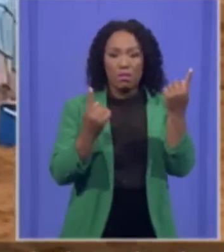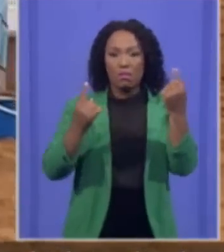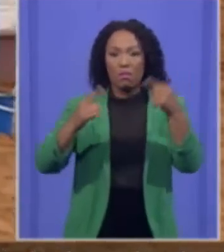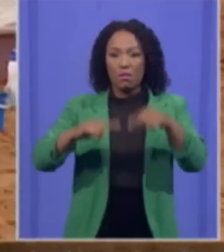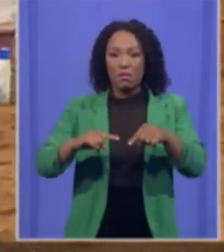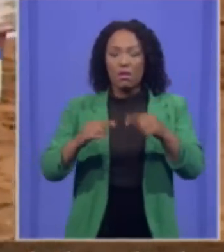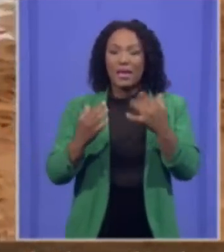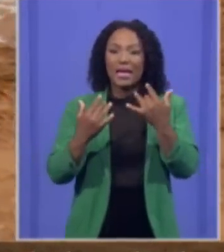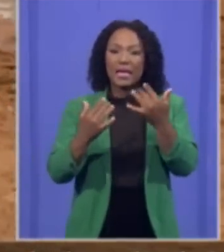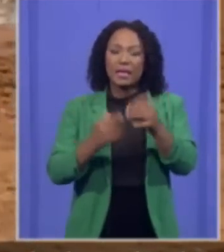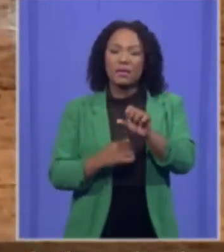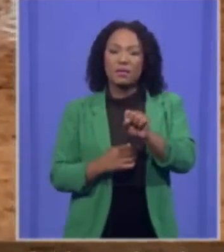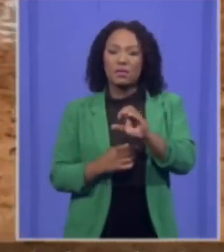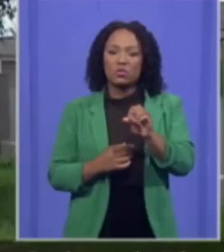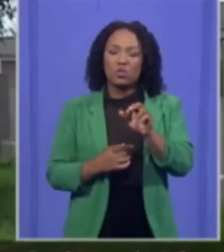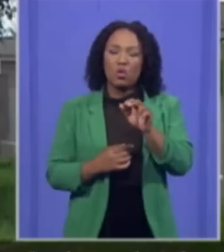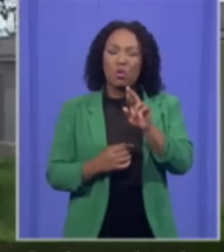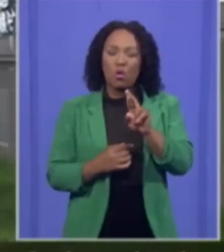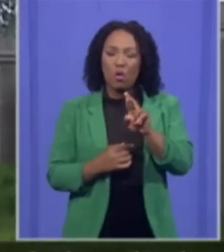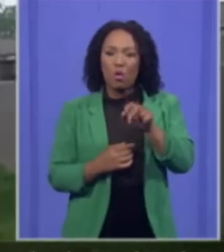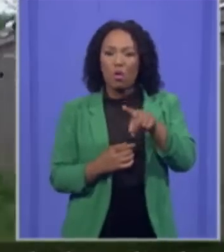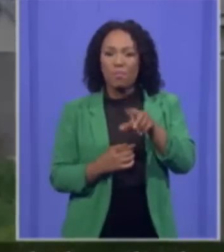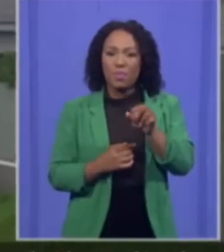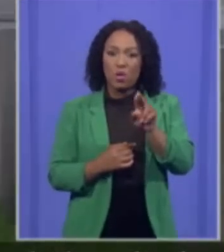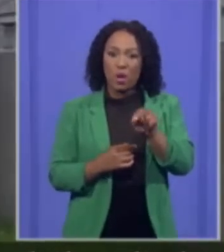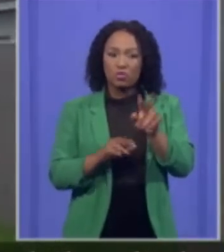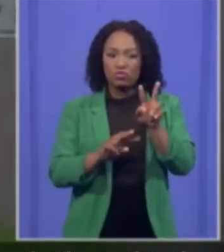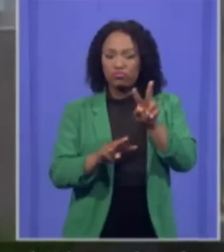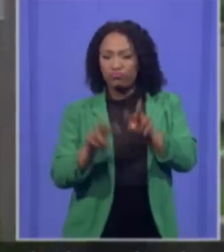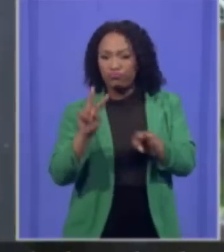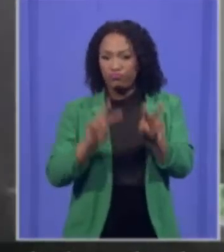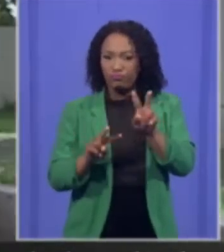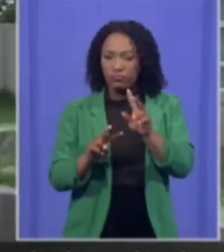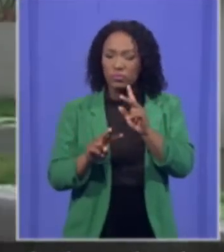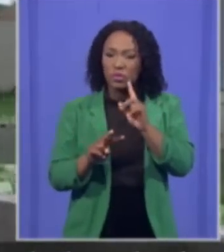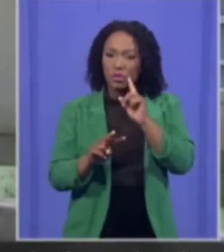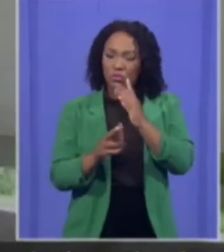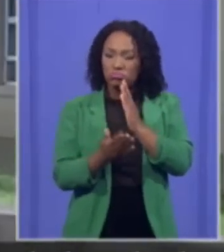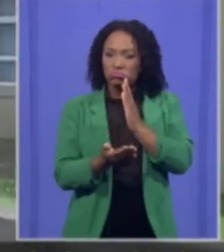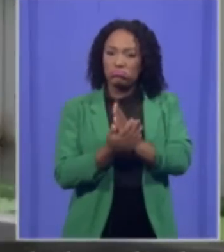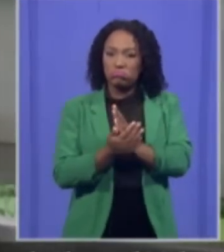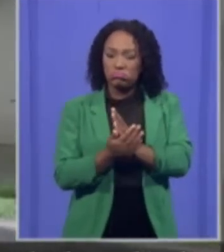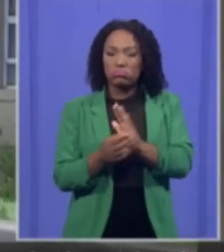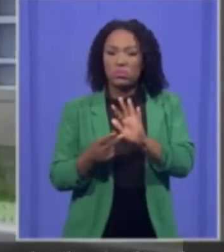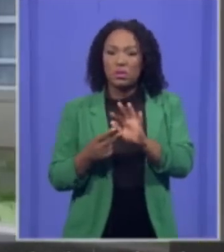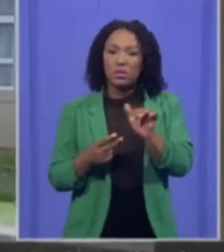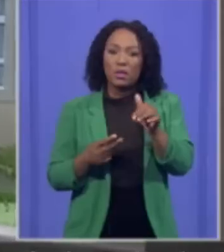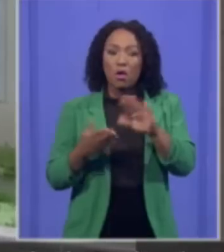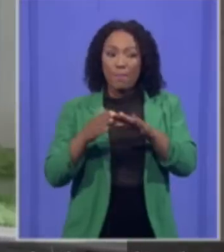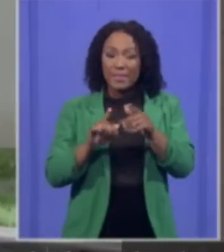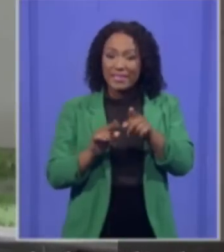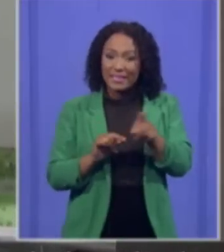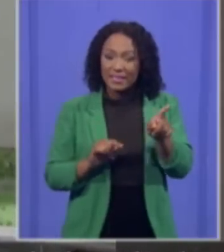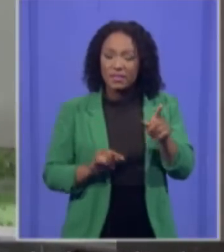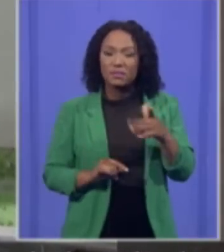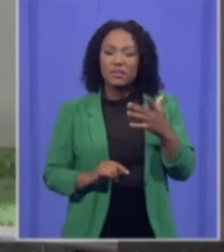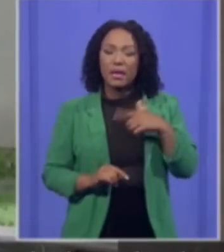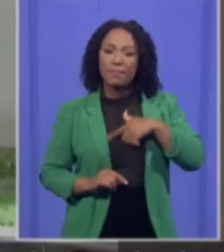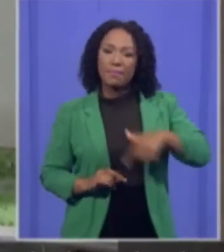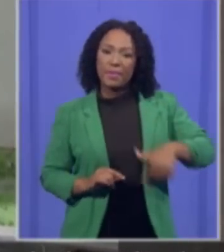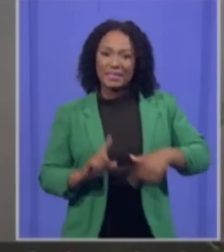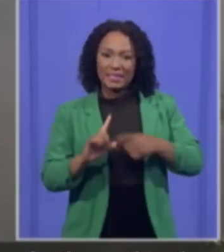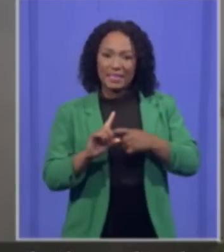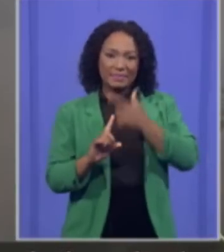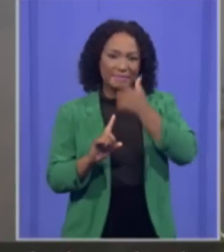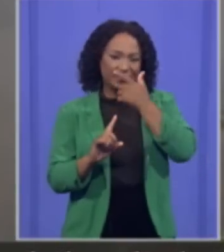and investigate the matter from their side. Badudi ba shongwane ka ntlenyana ga lephalale ba ipiletša go mopresidente Cyril Ramaphosa go potlakiša magato